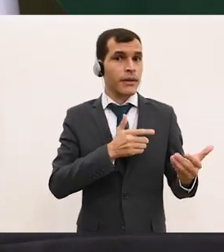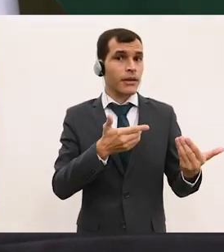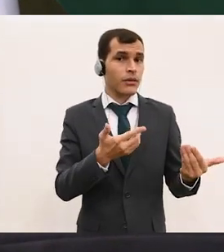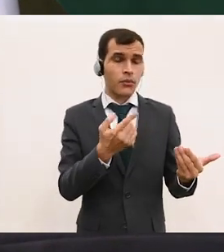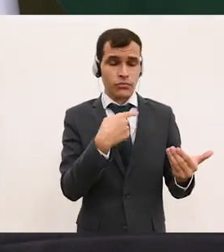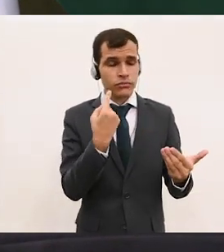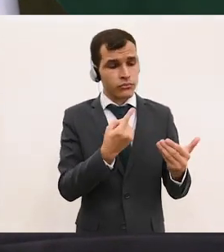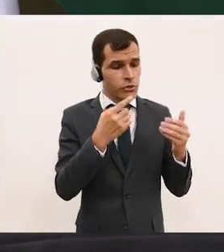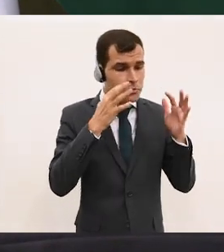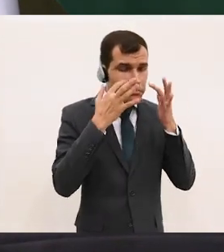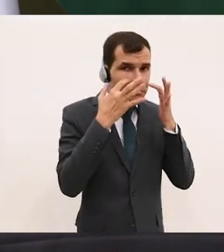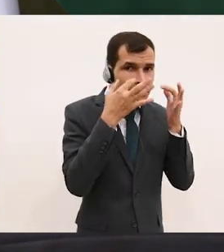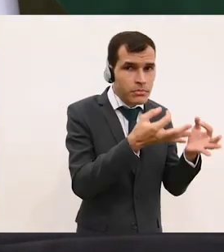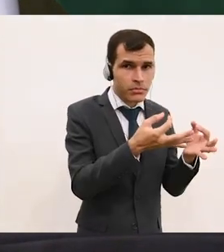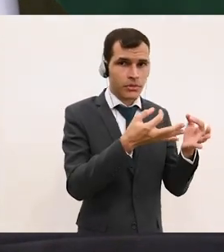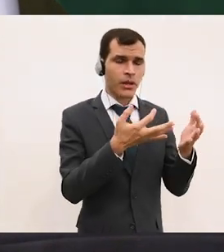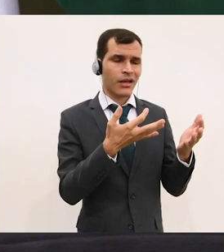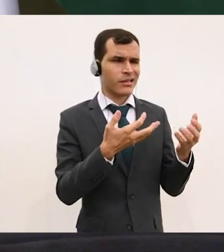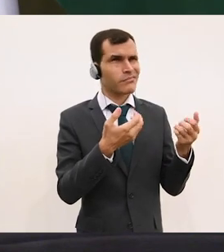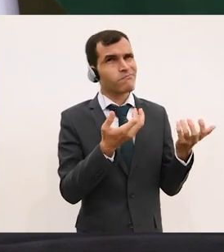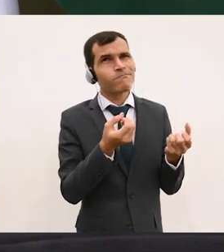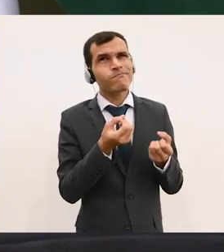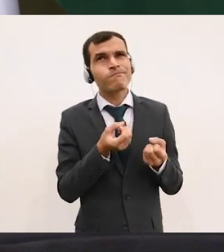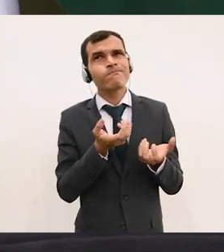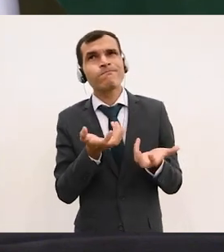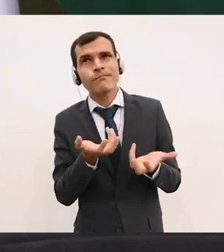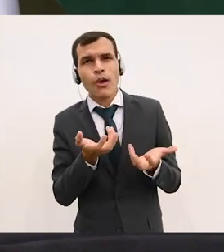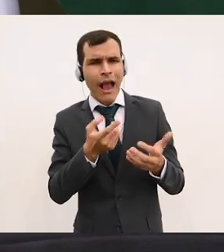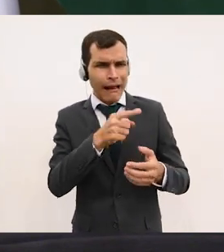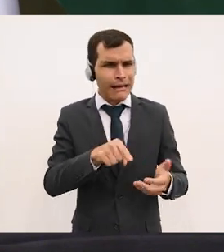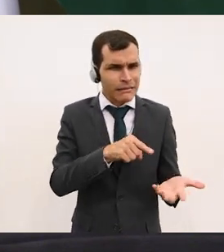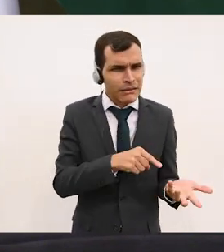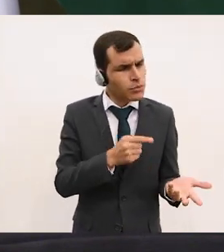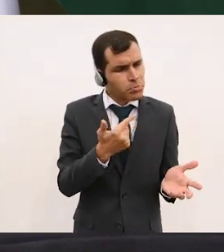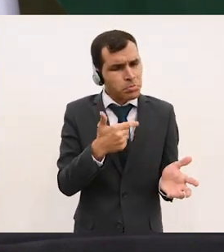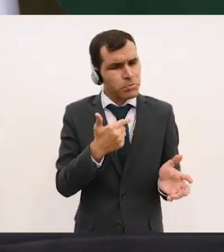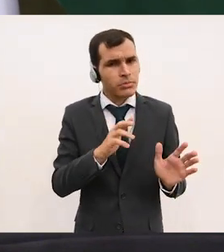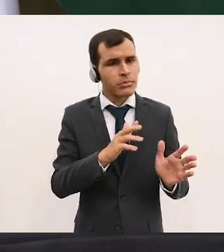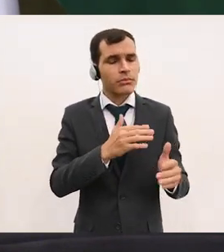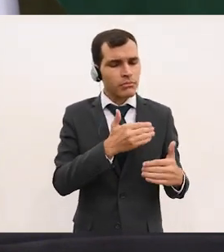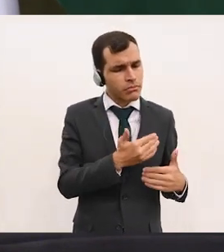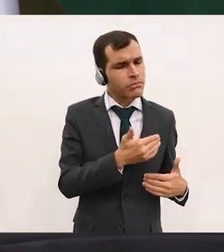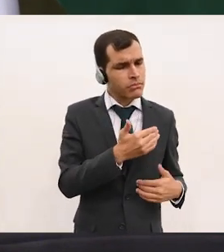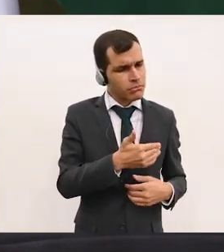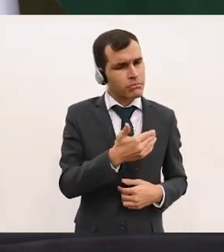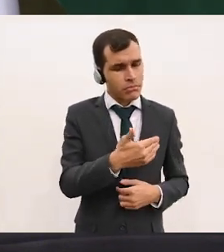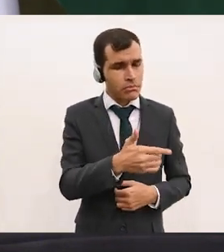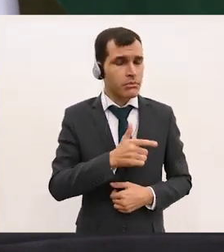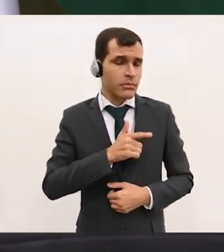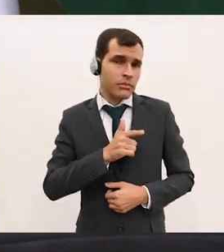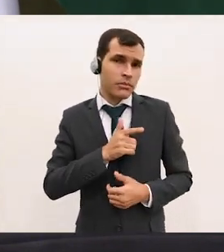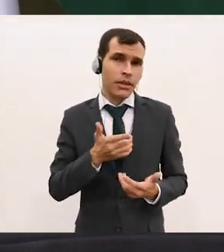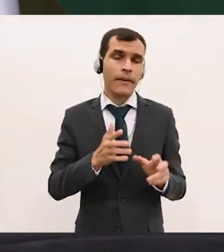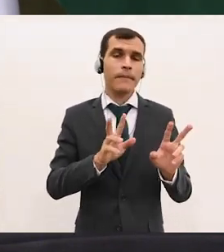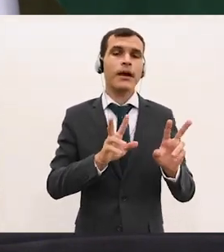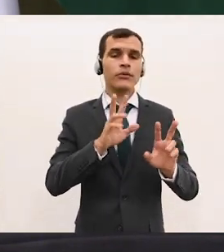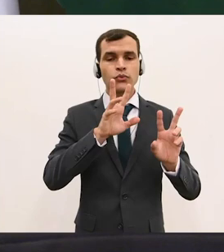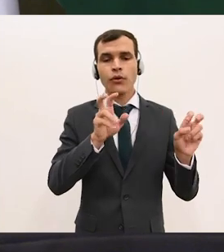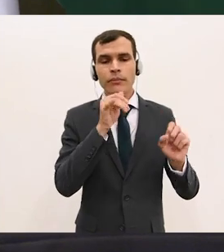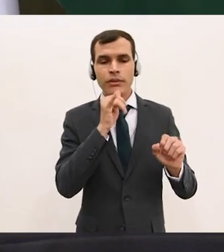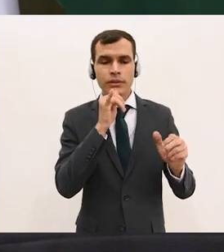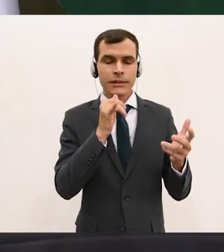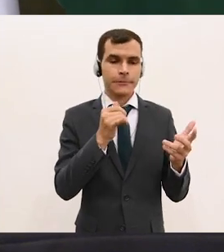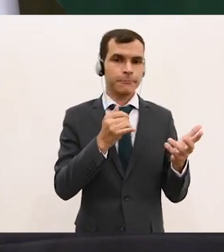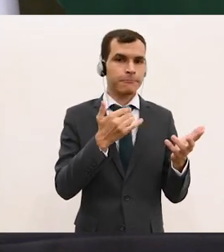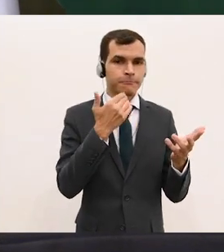It's not working. In the first tier, remember the dispute system is made of two tiers, the panel and then the appellate